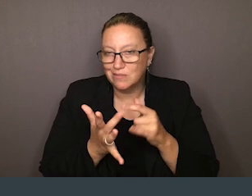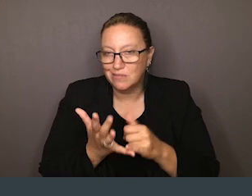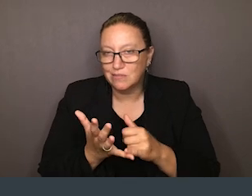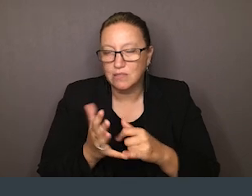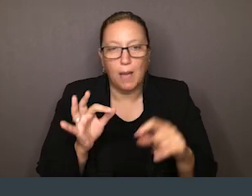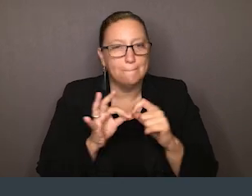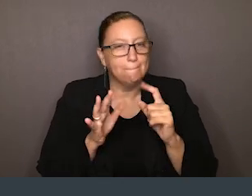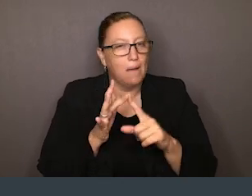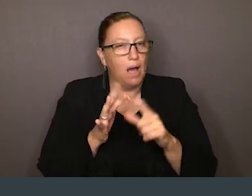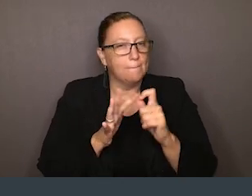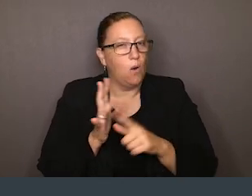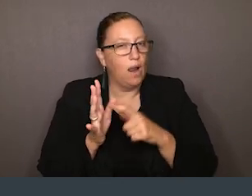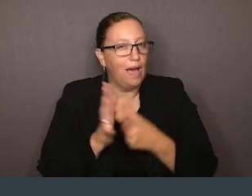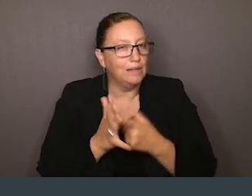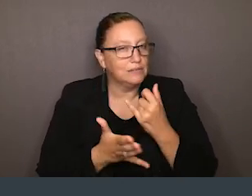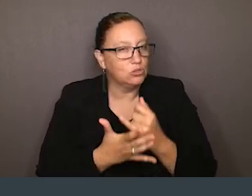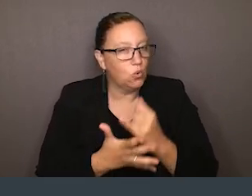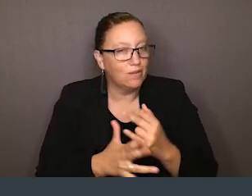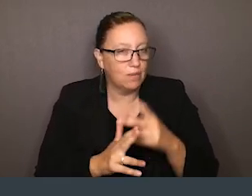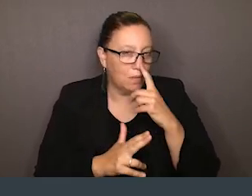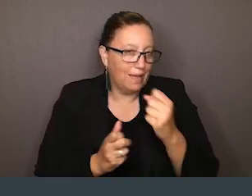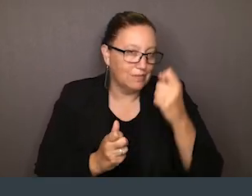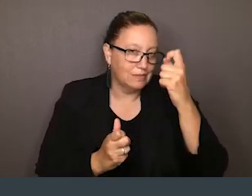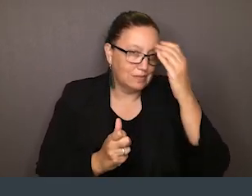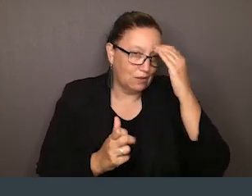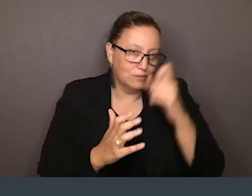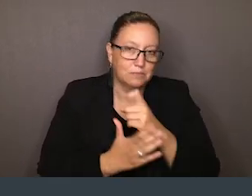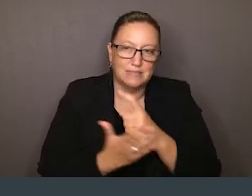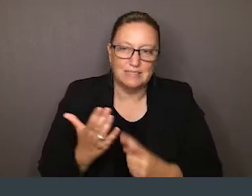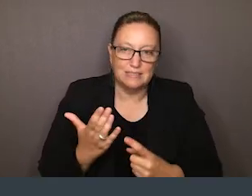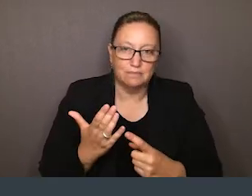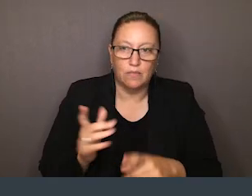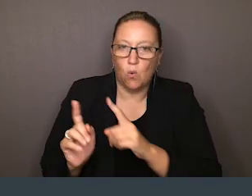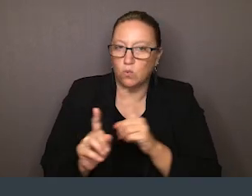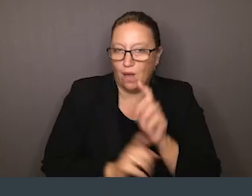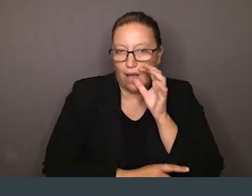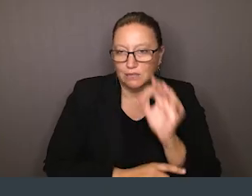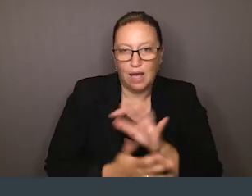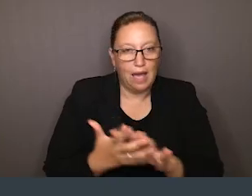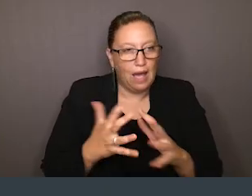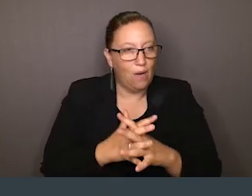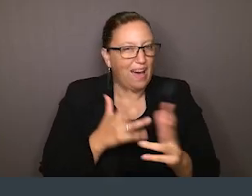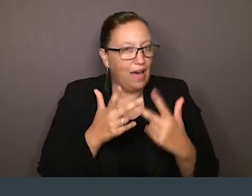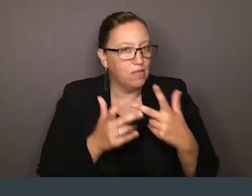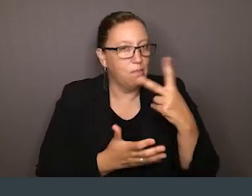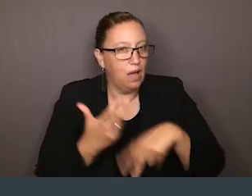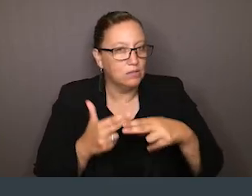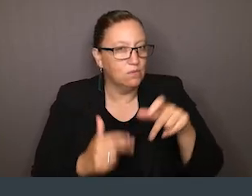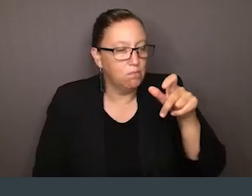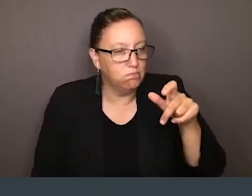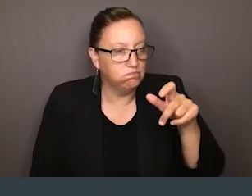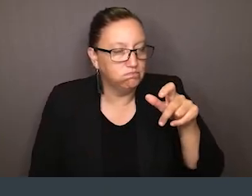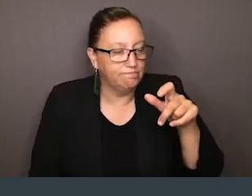disorder for people with intellectual disability, and then also asked how the other aspects about the person, where they